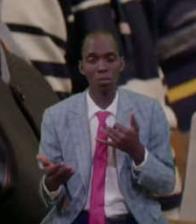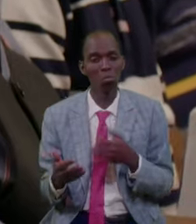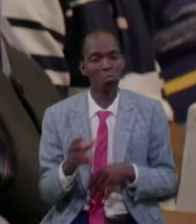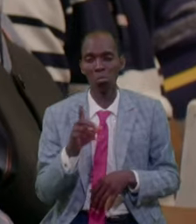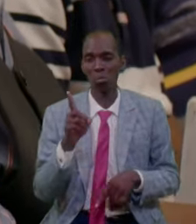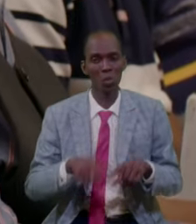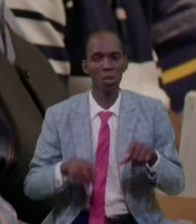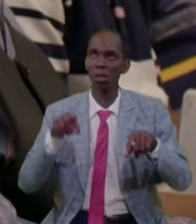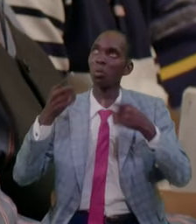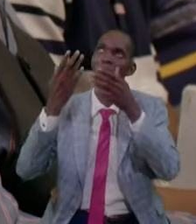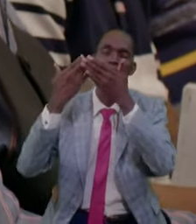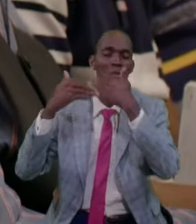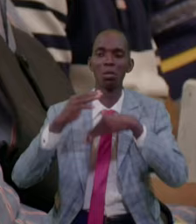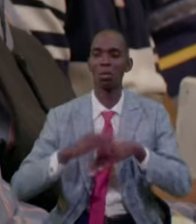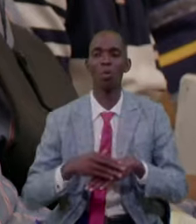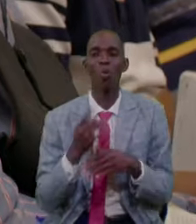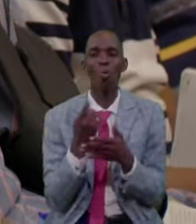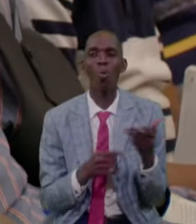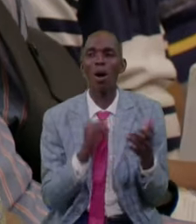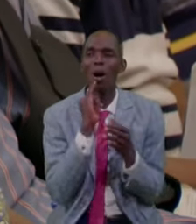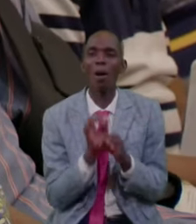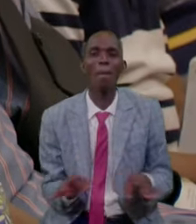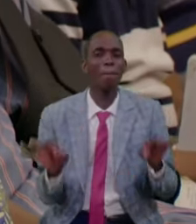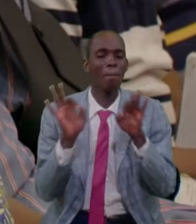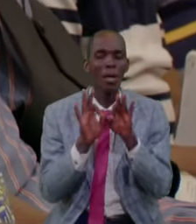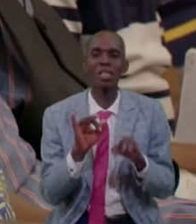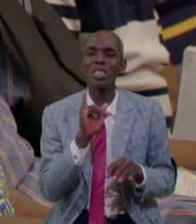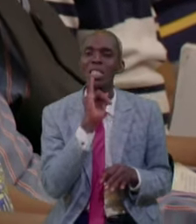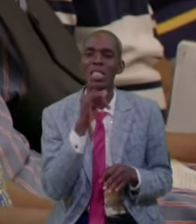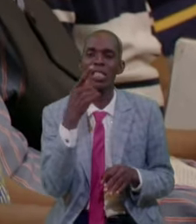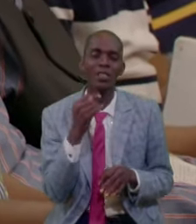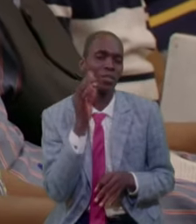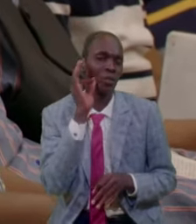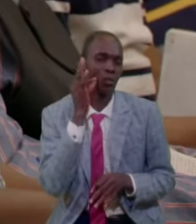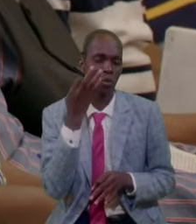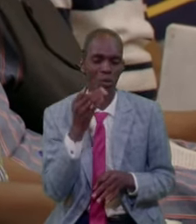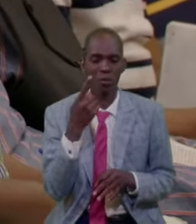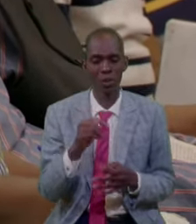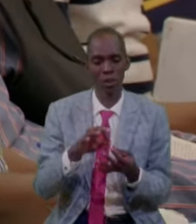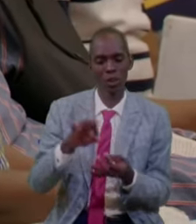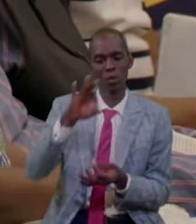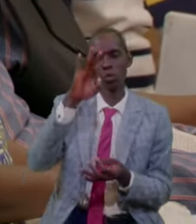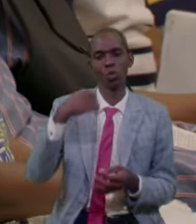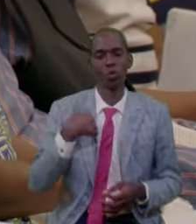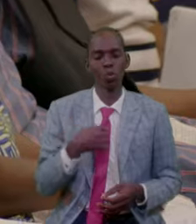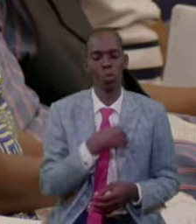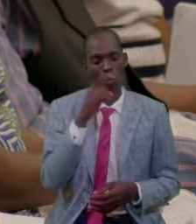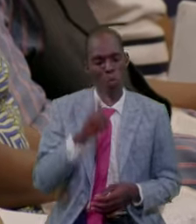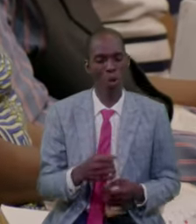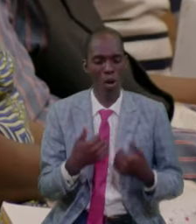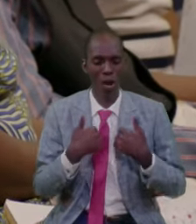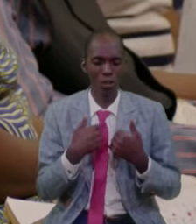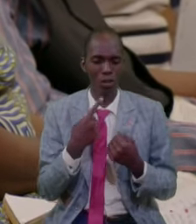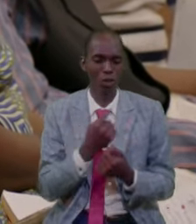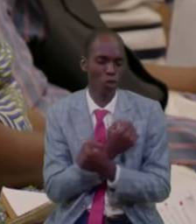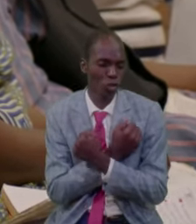see, what's important is the fruit of the Spirit will to have. The love and the joy and the